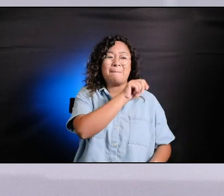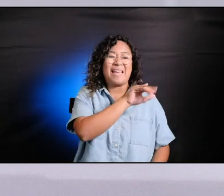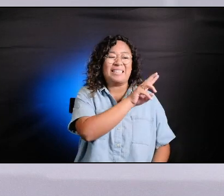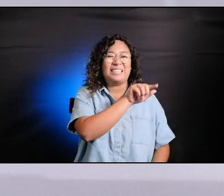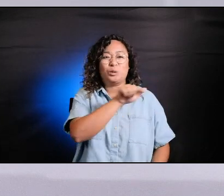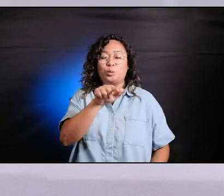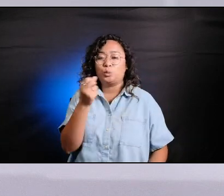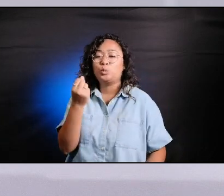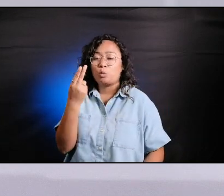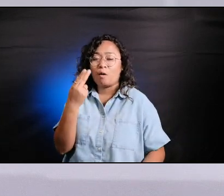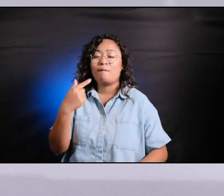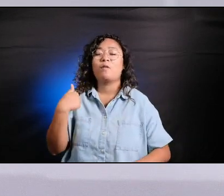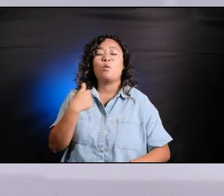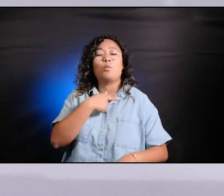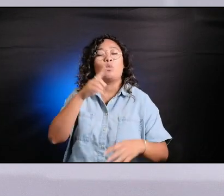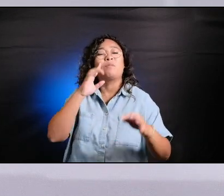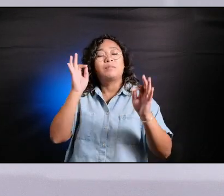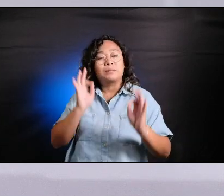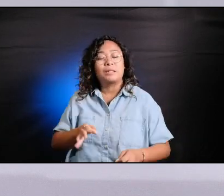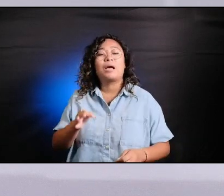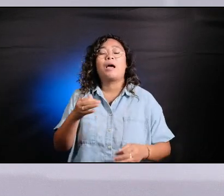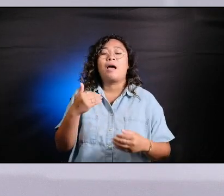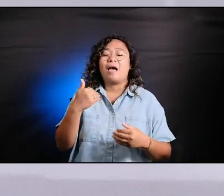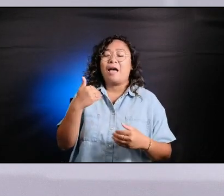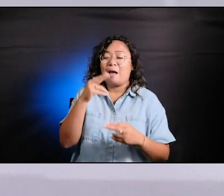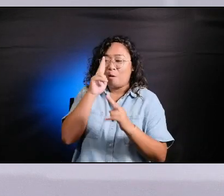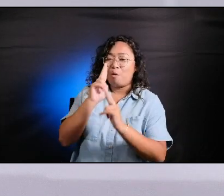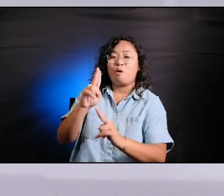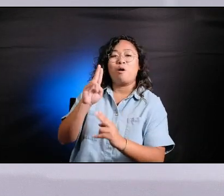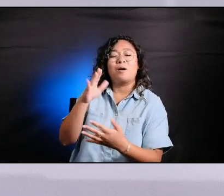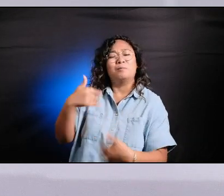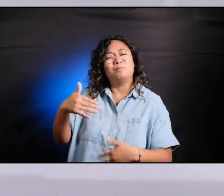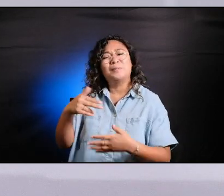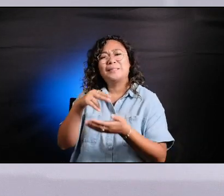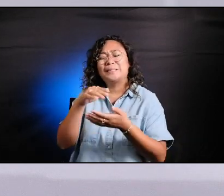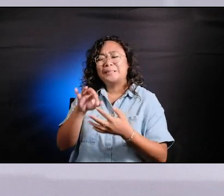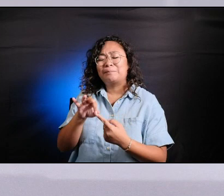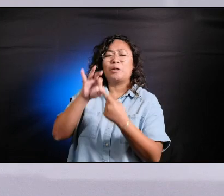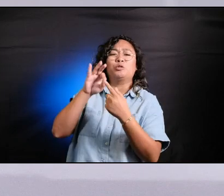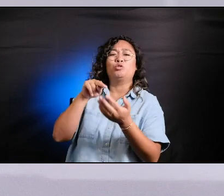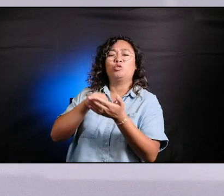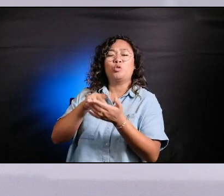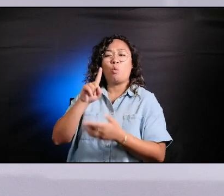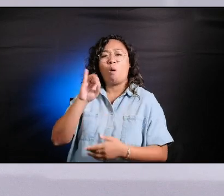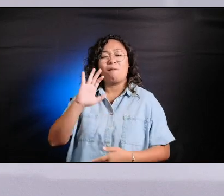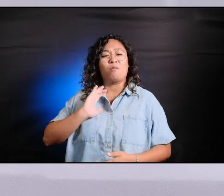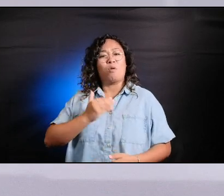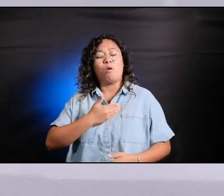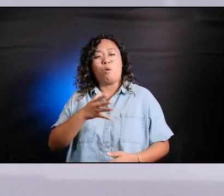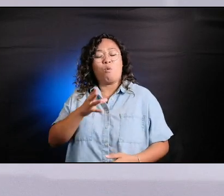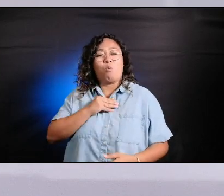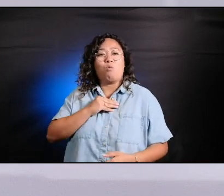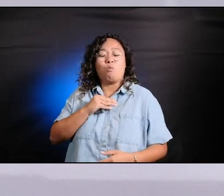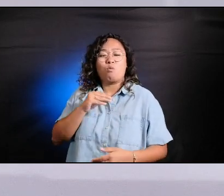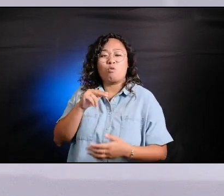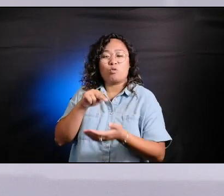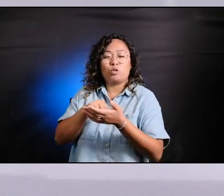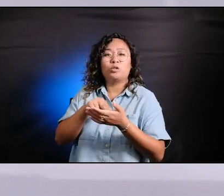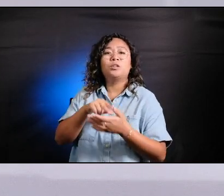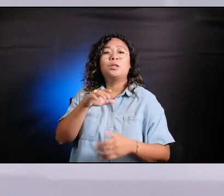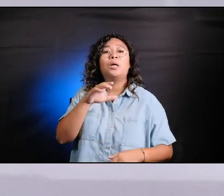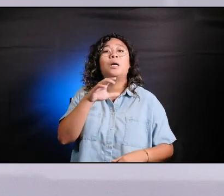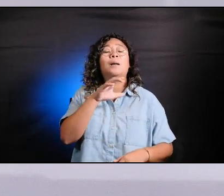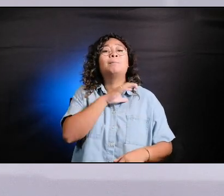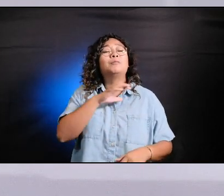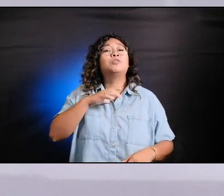decided to honor a special nurse, one of our own. The Commissioner of